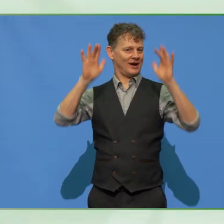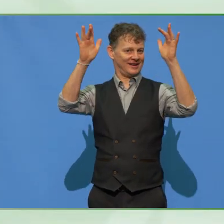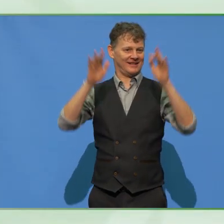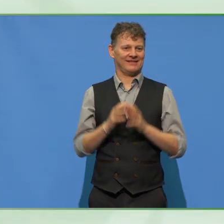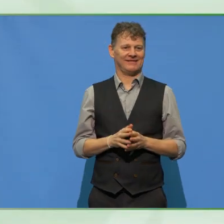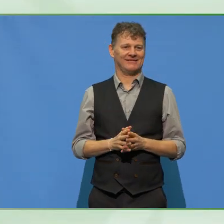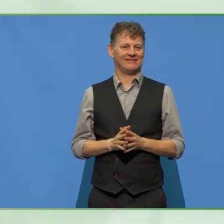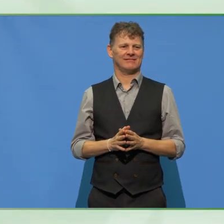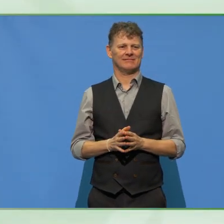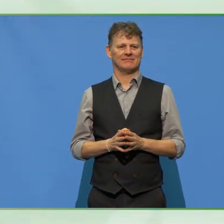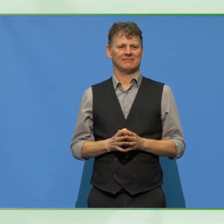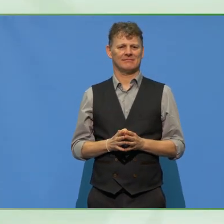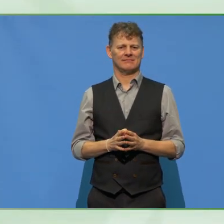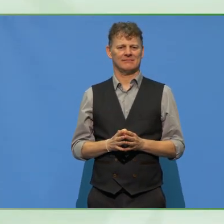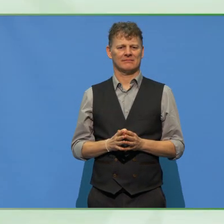Super.